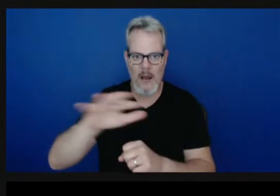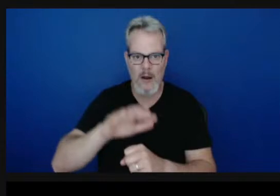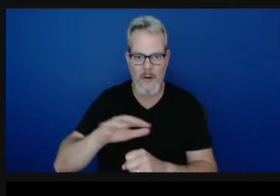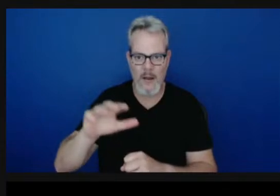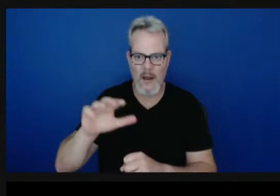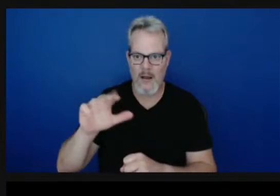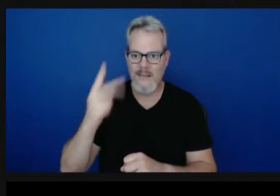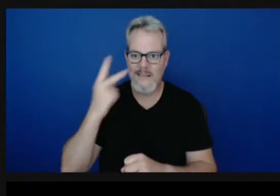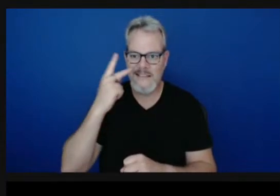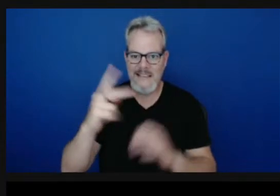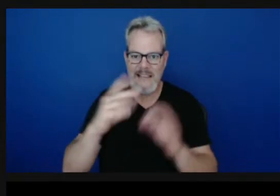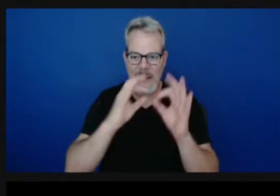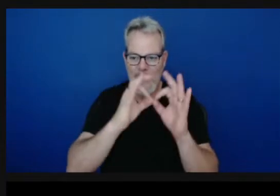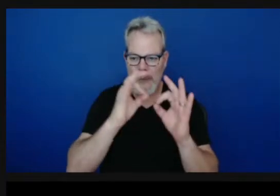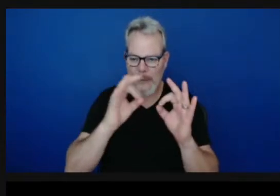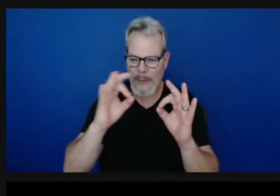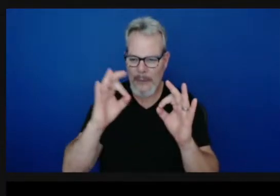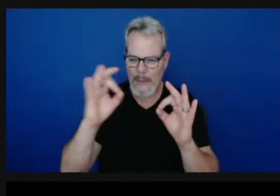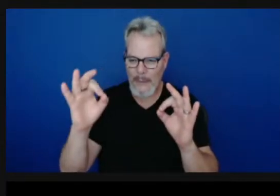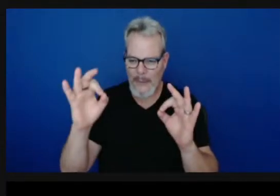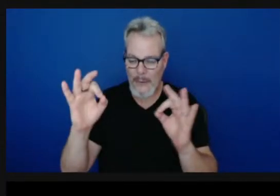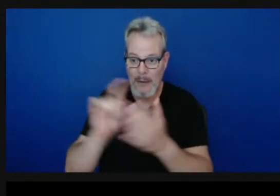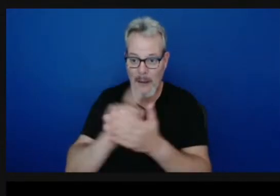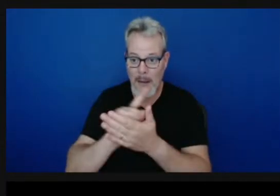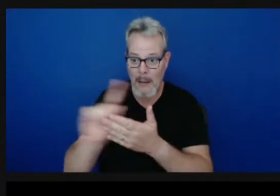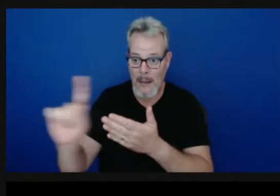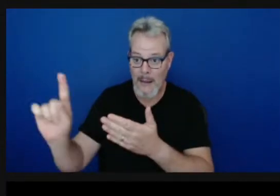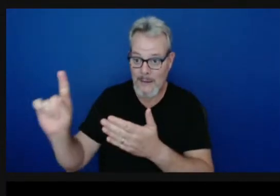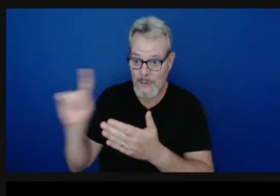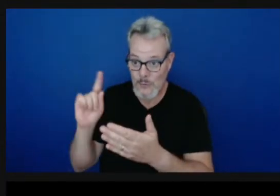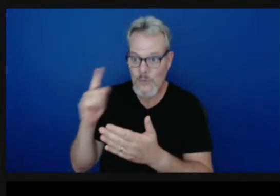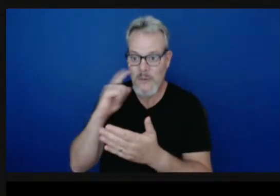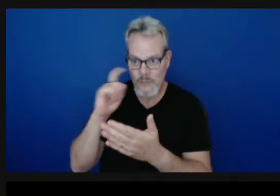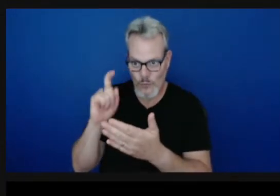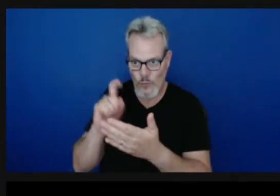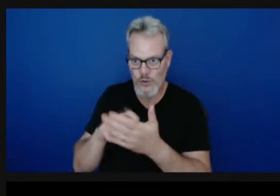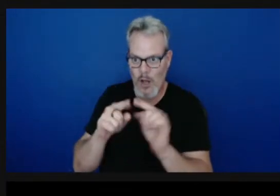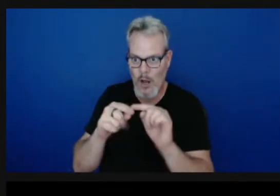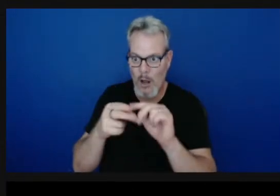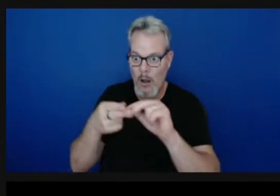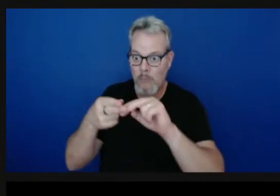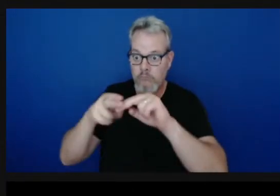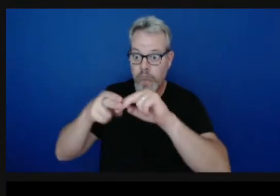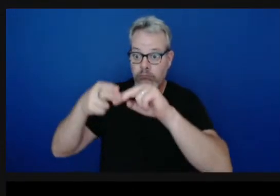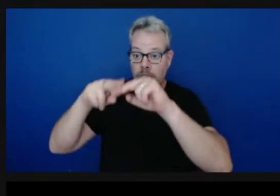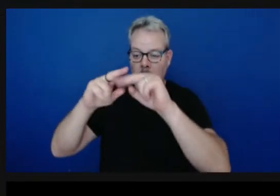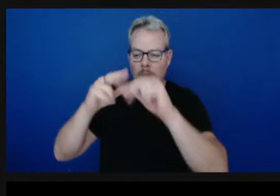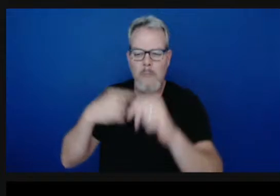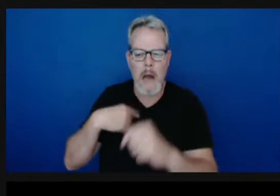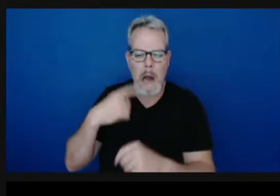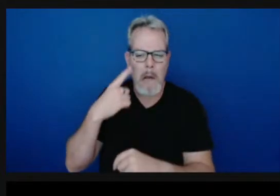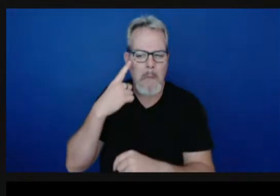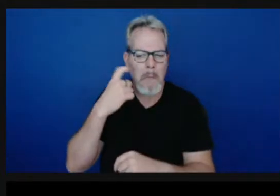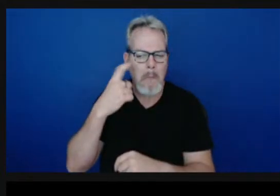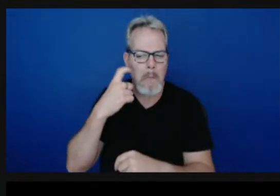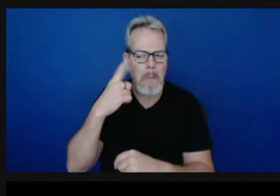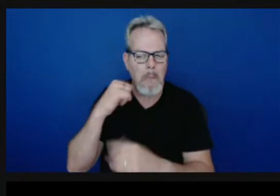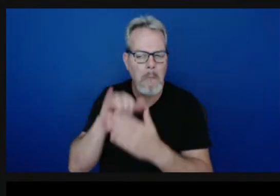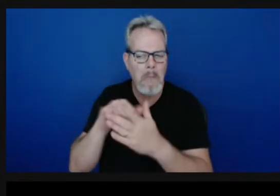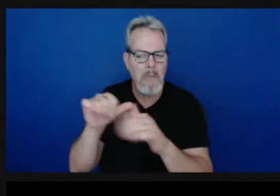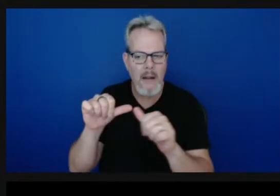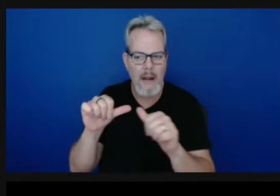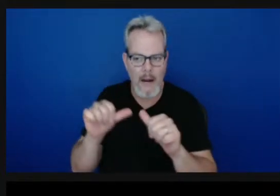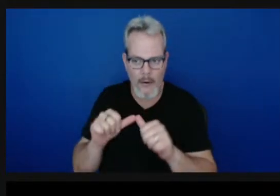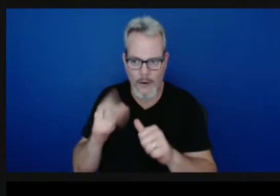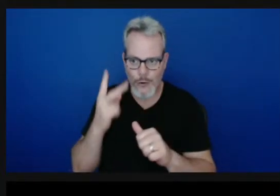It's showing last week we saw this big climb of data right here, and I was suspicious of this, and it looks like it's actually come back. In this